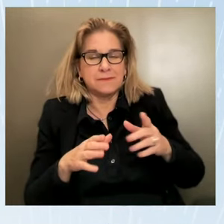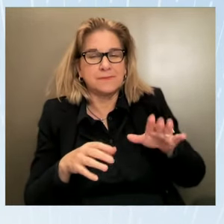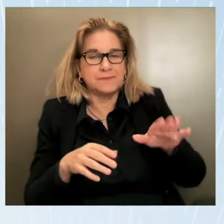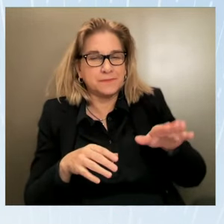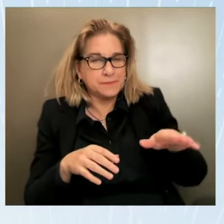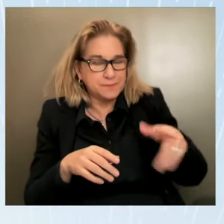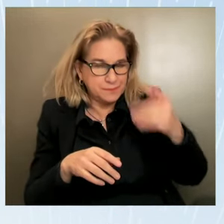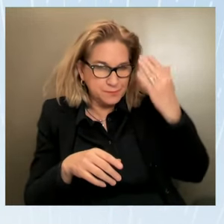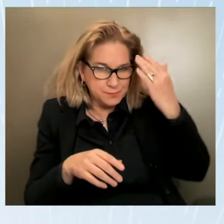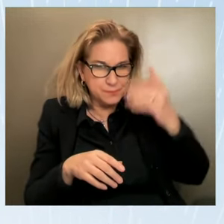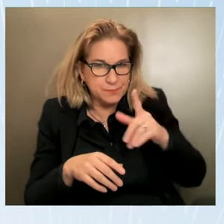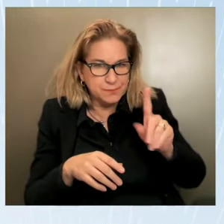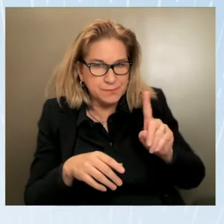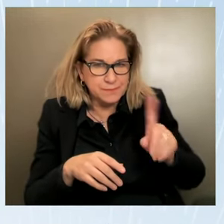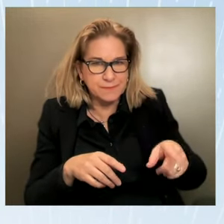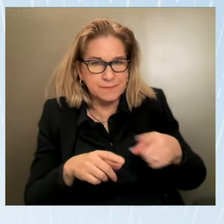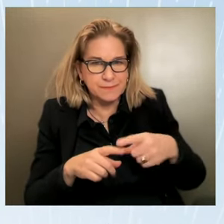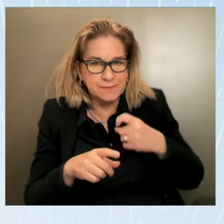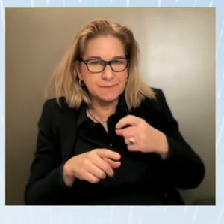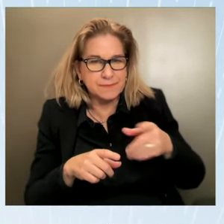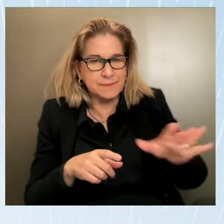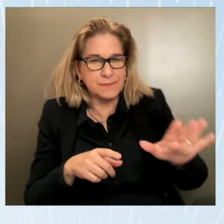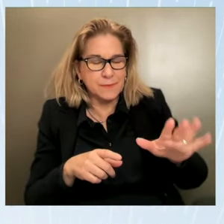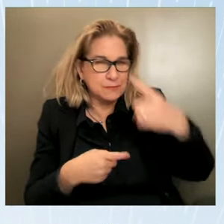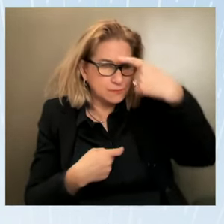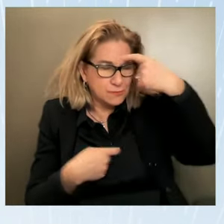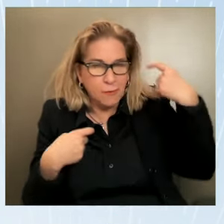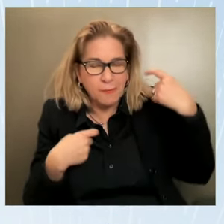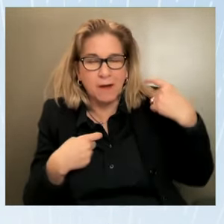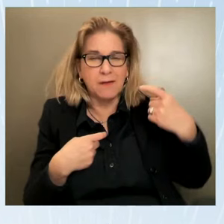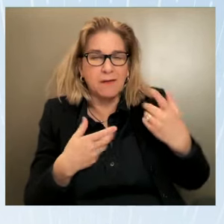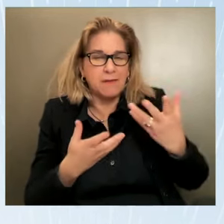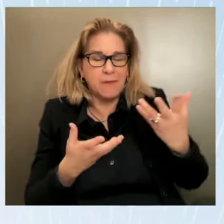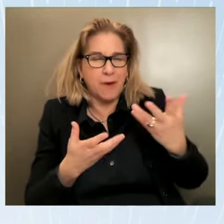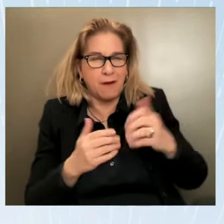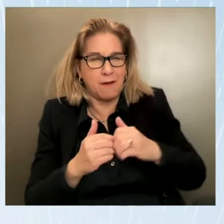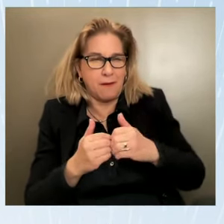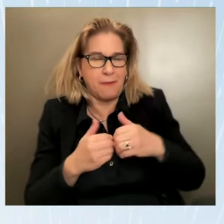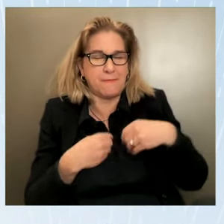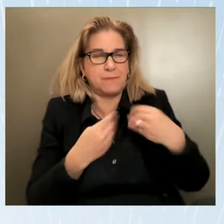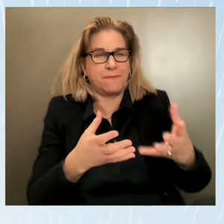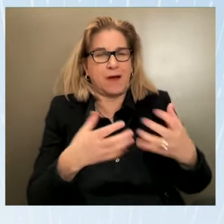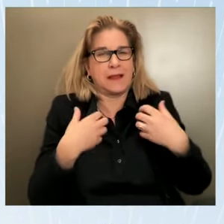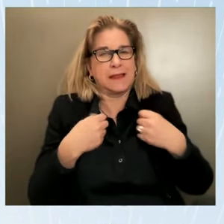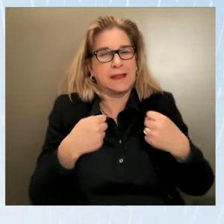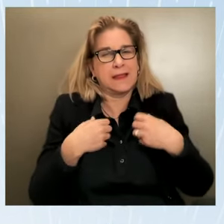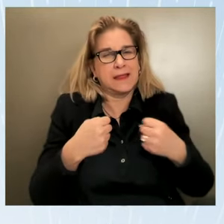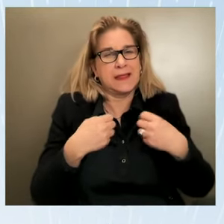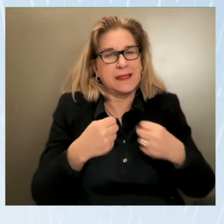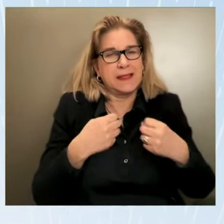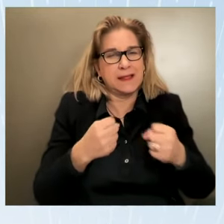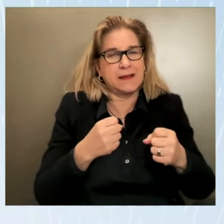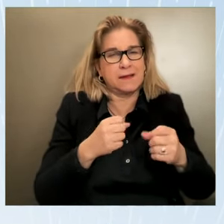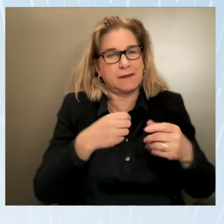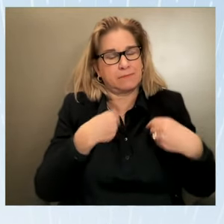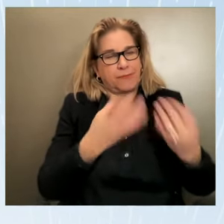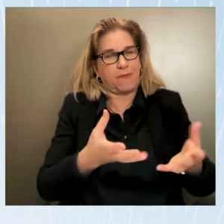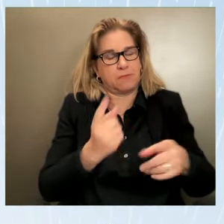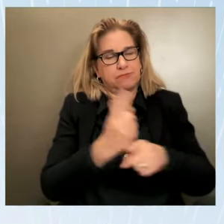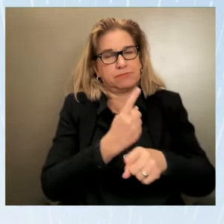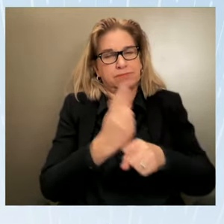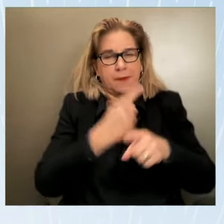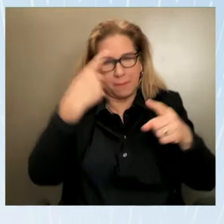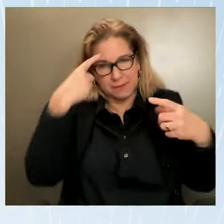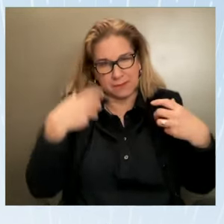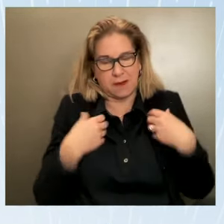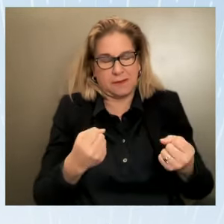mental health throughout the course of the process. So the FBI's mission, of course, is to protect the American people, but